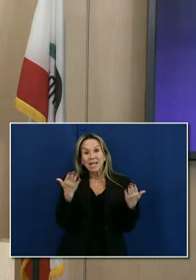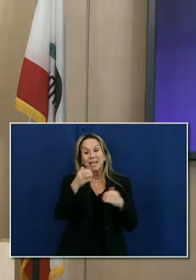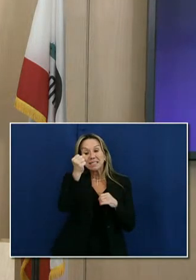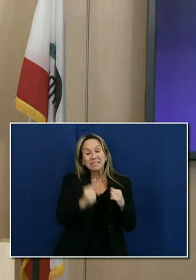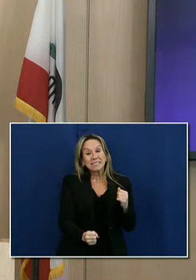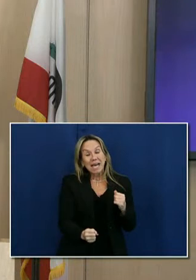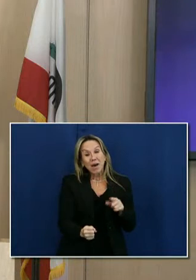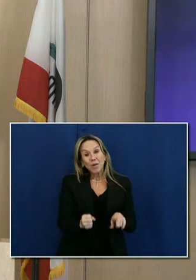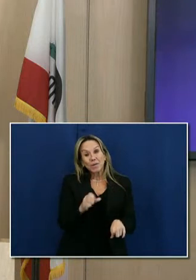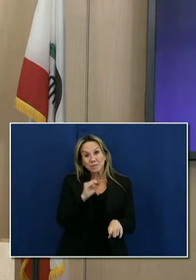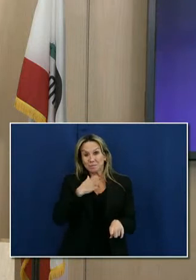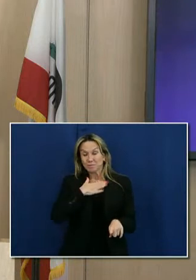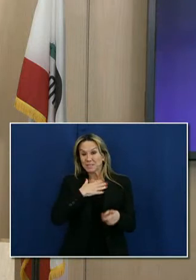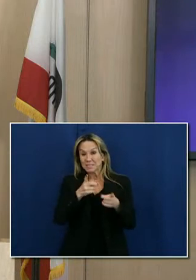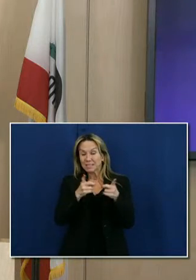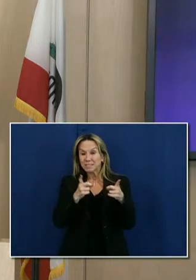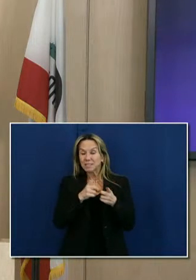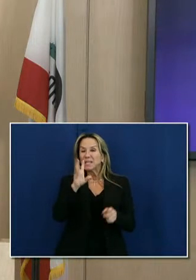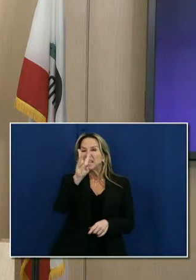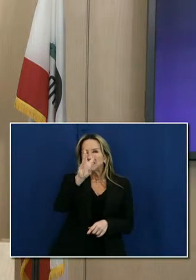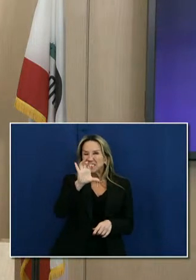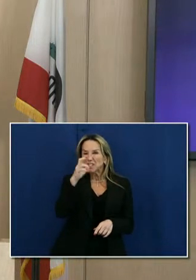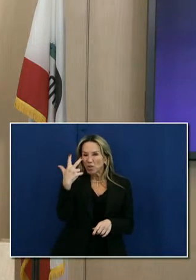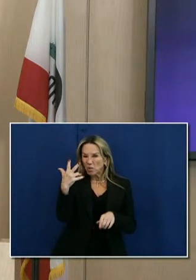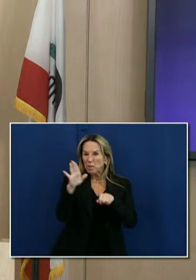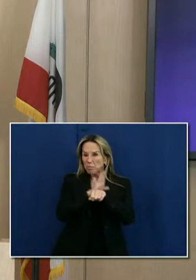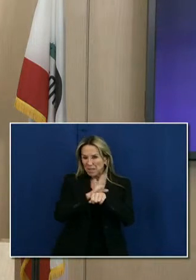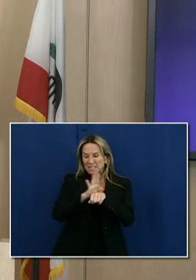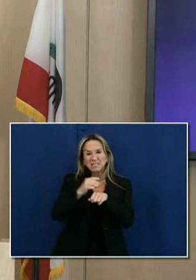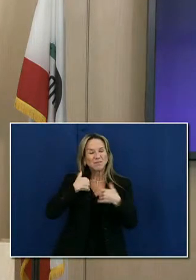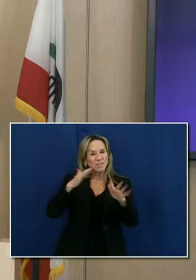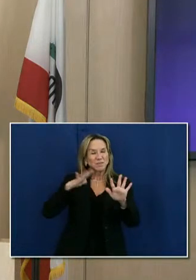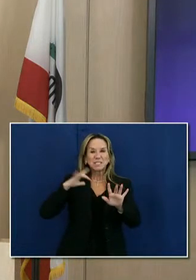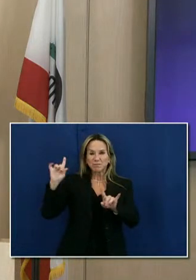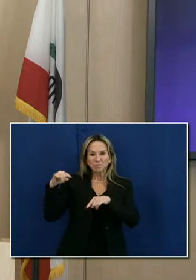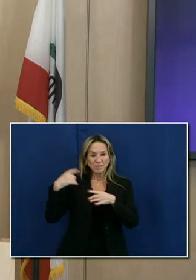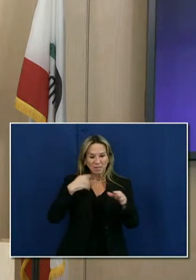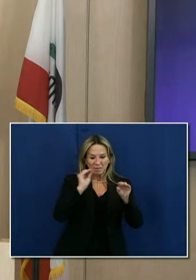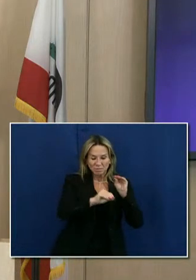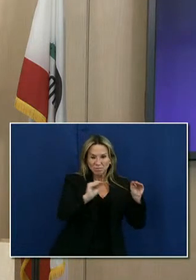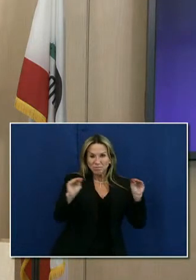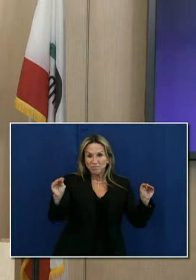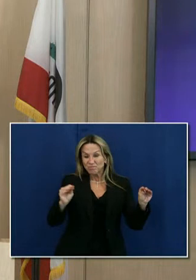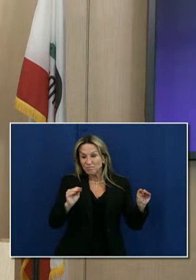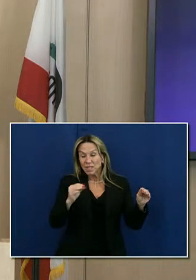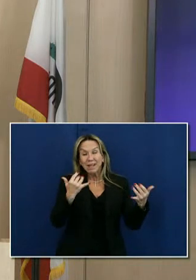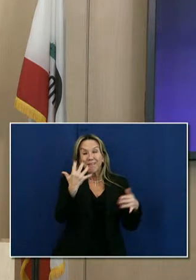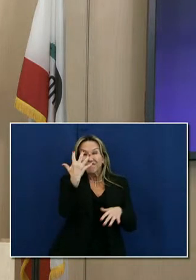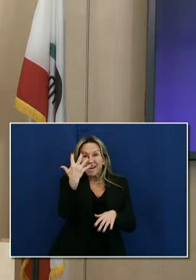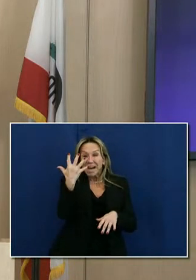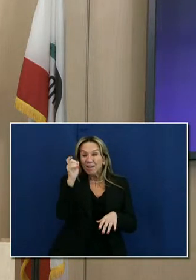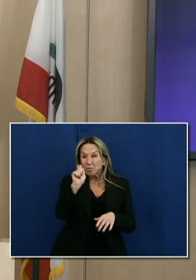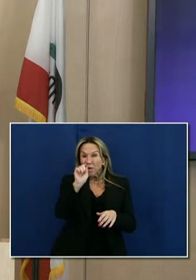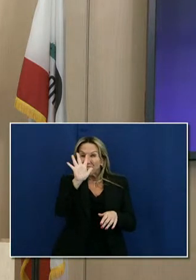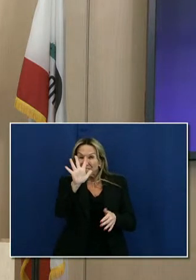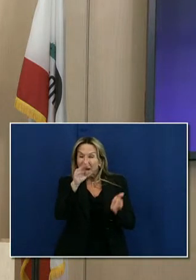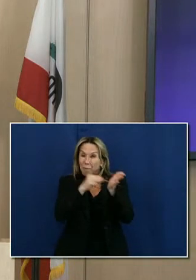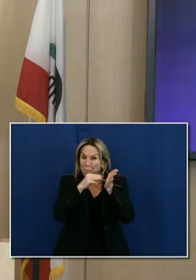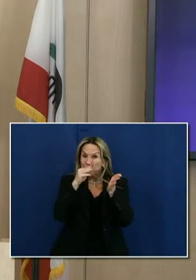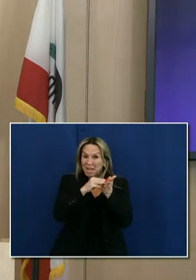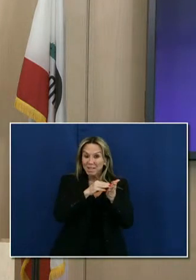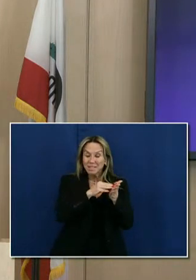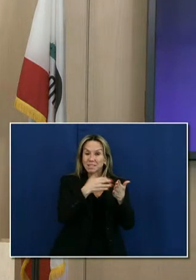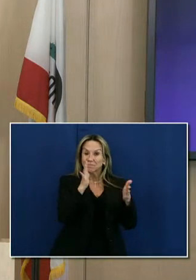provided grants to 603 businesses totaling $5.5 million. We will continue to do what we